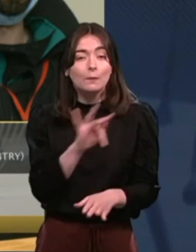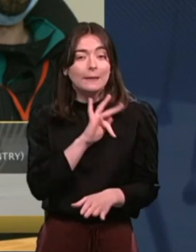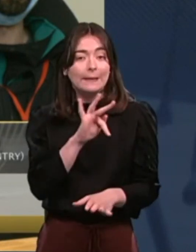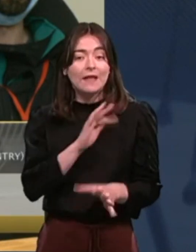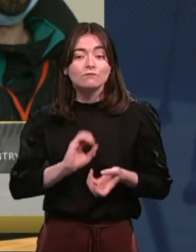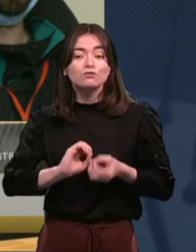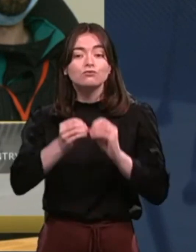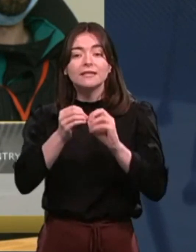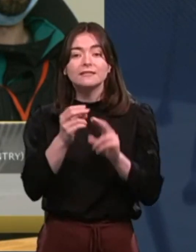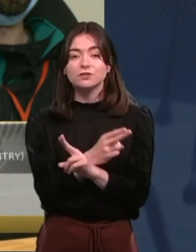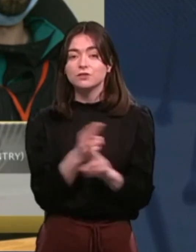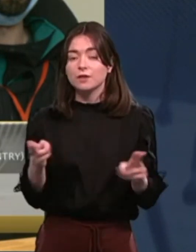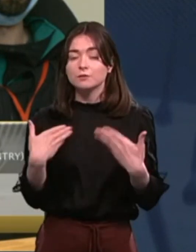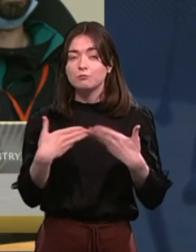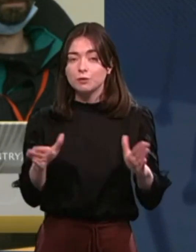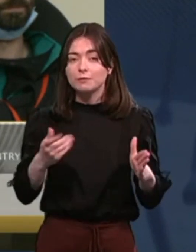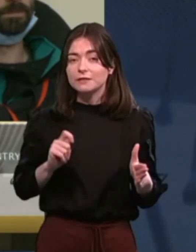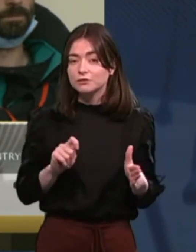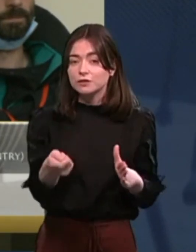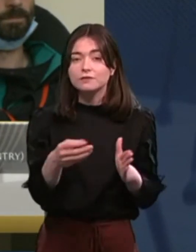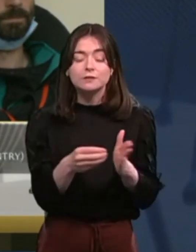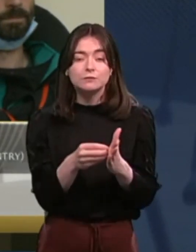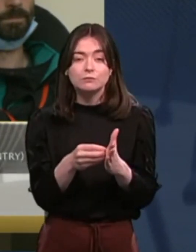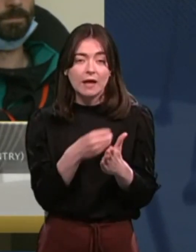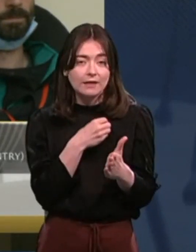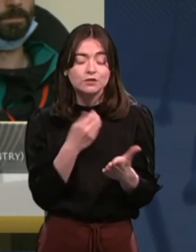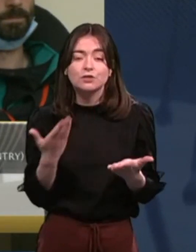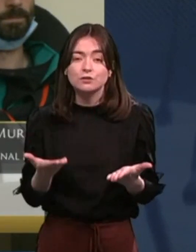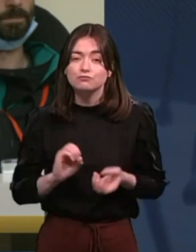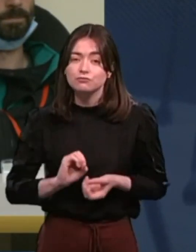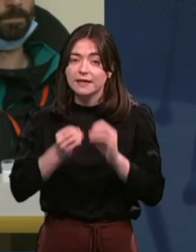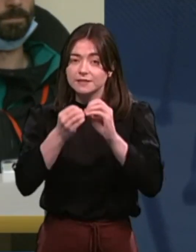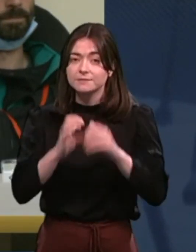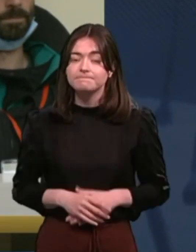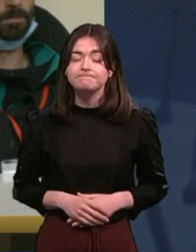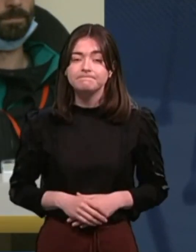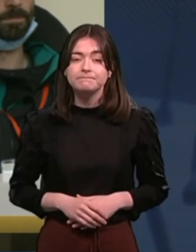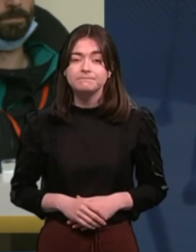It's something we had to create to overcome a difficulty. All right.